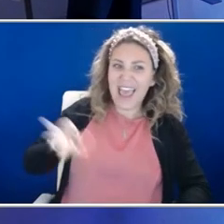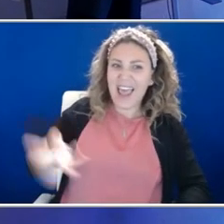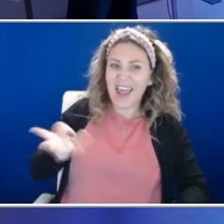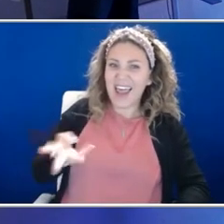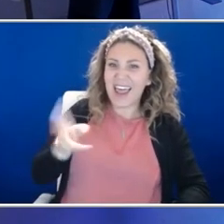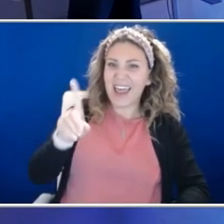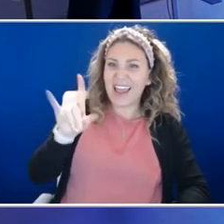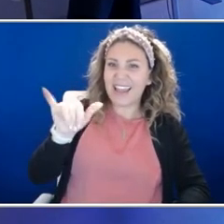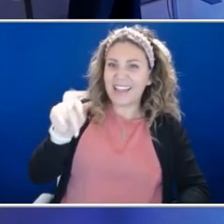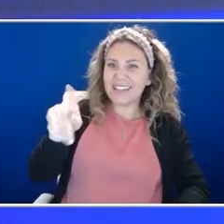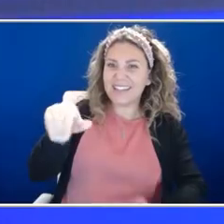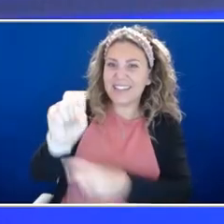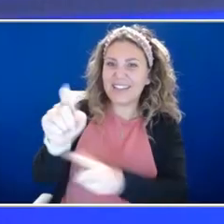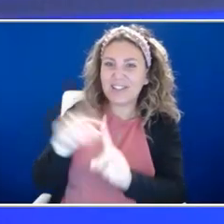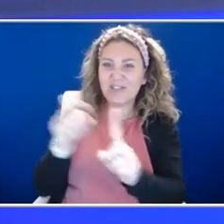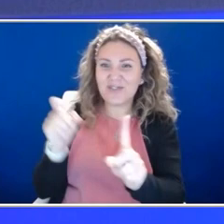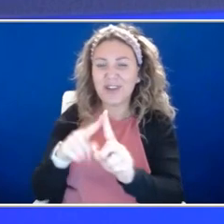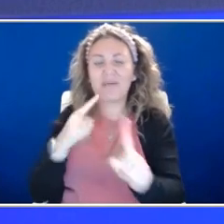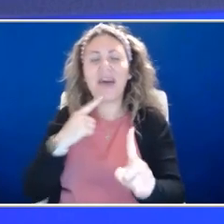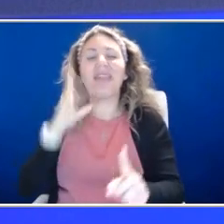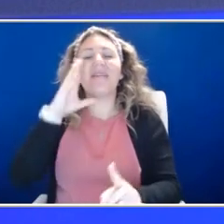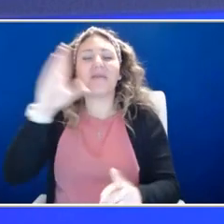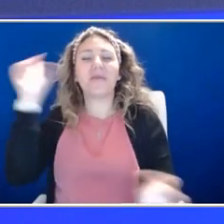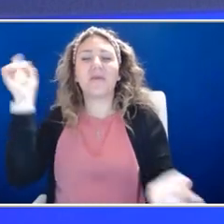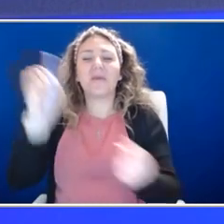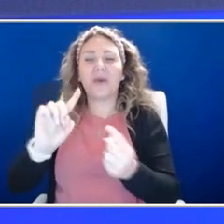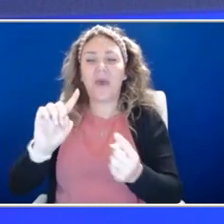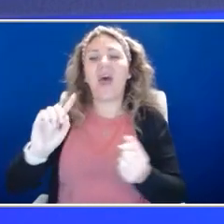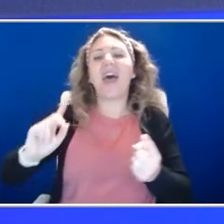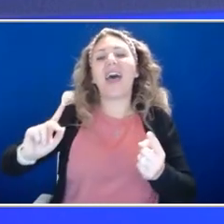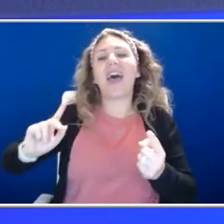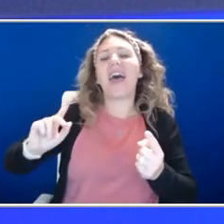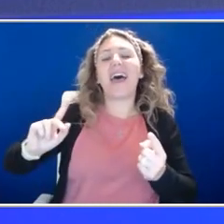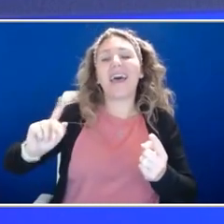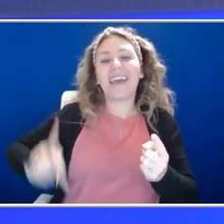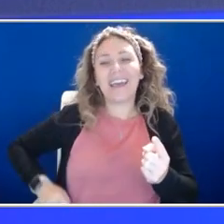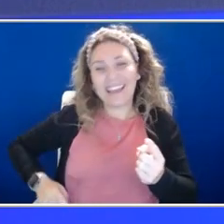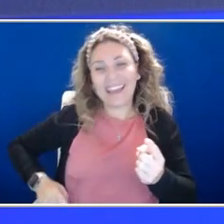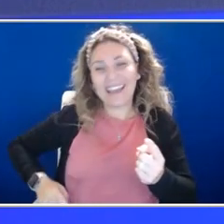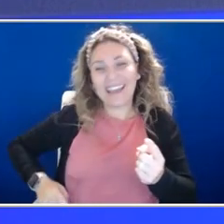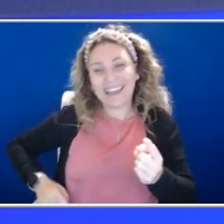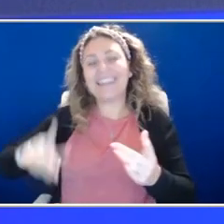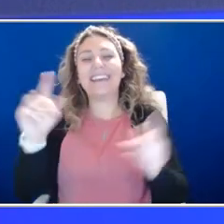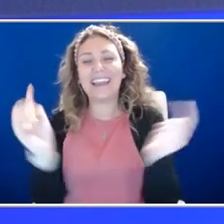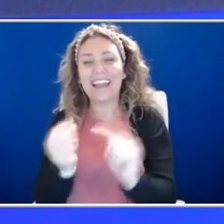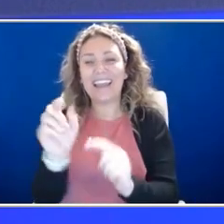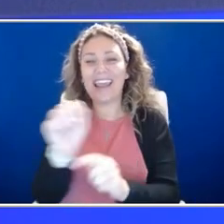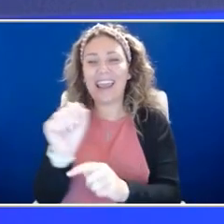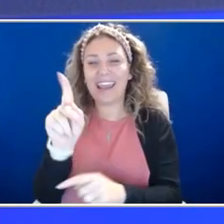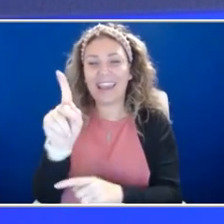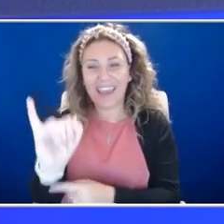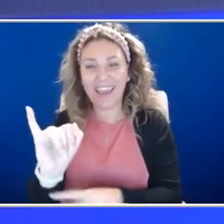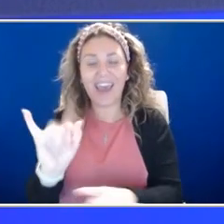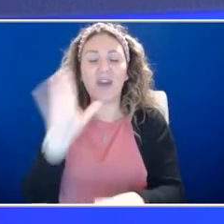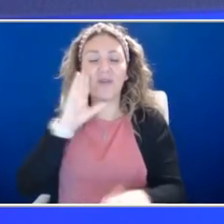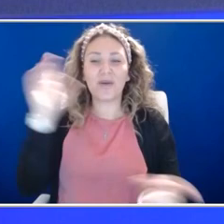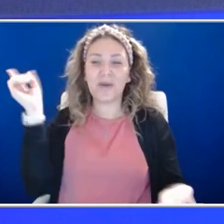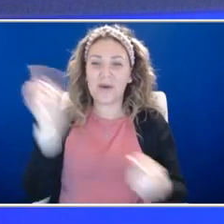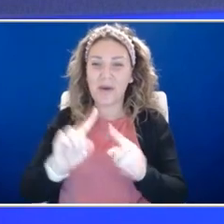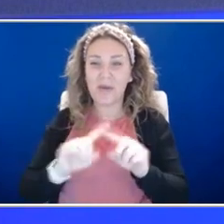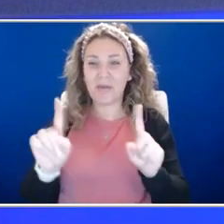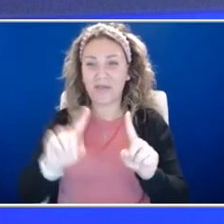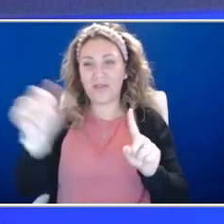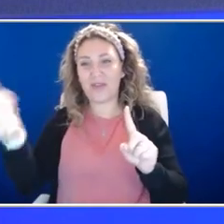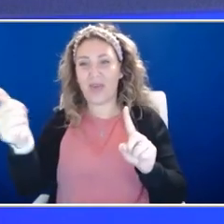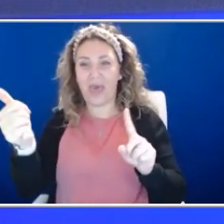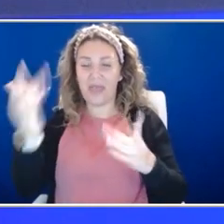Well, I think it'll reduce acute kidney injury, and that'll be a great thing. It will be but there'll thing. Be plenty of other kidney disease to tackle.